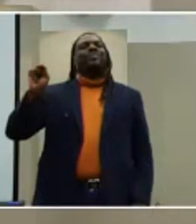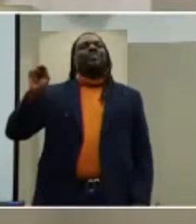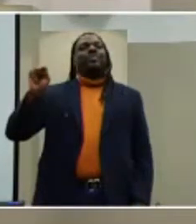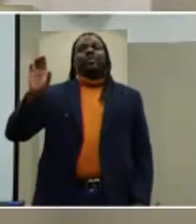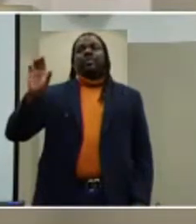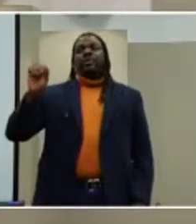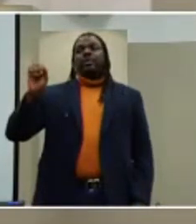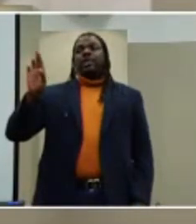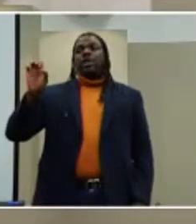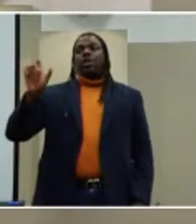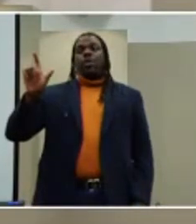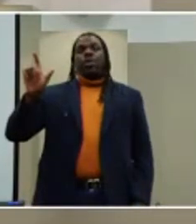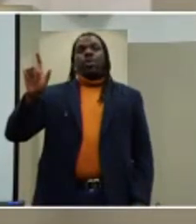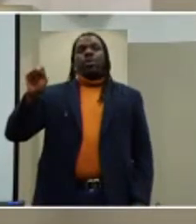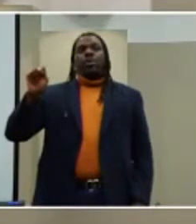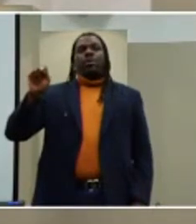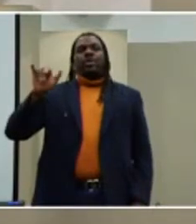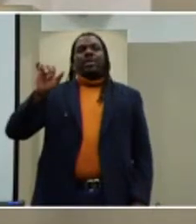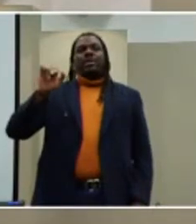Carol Tyson.